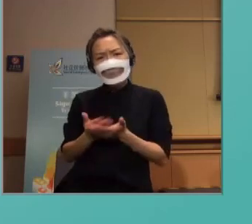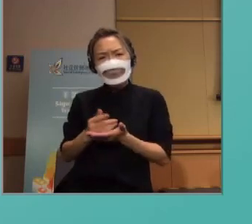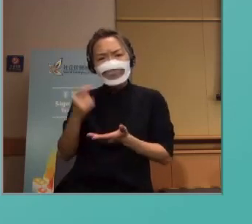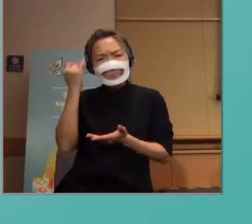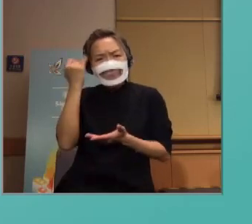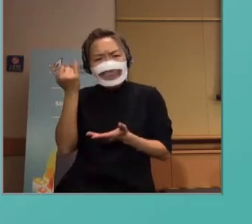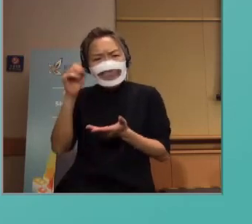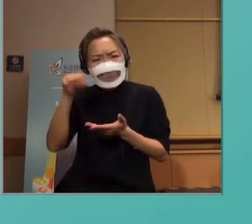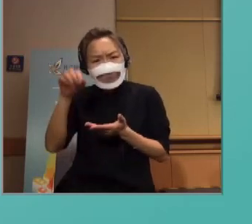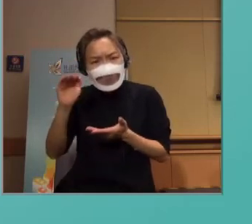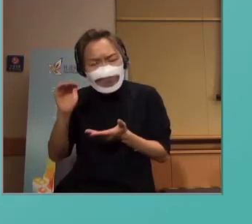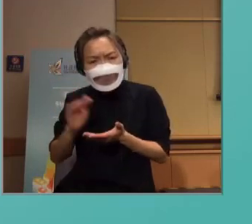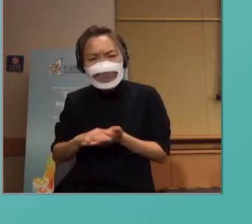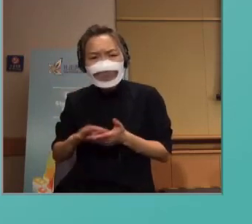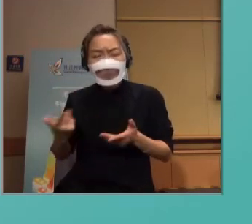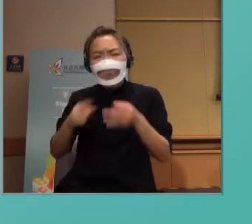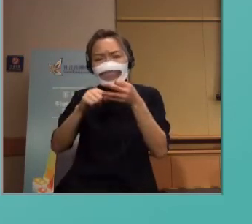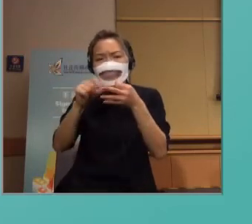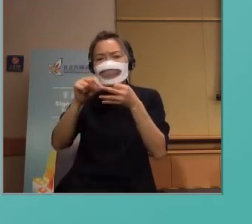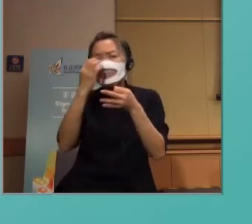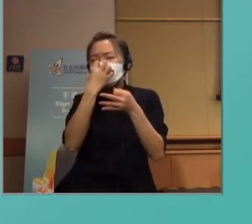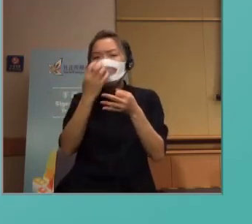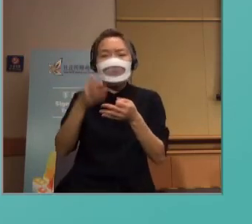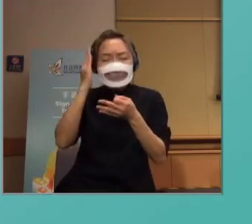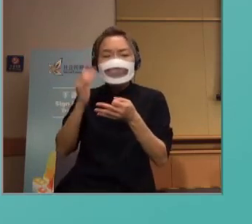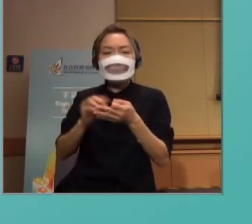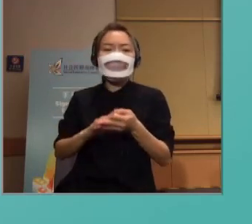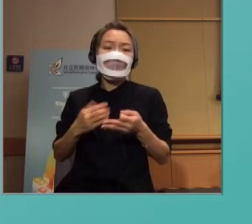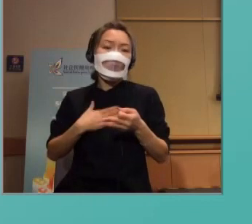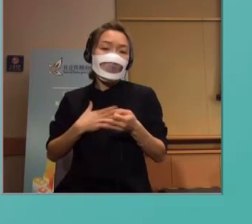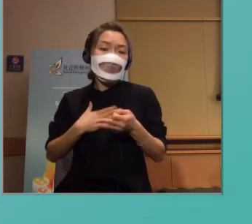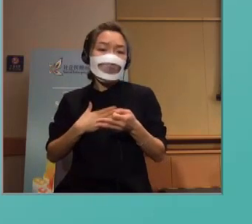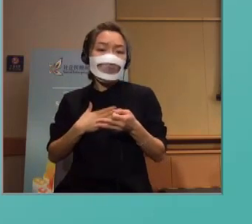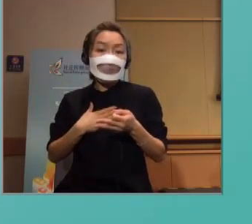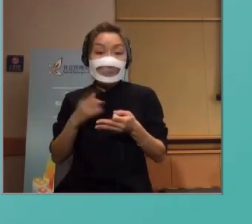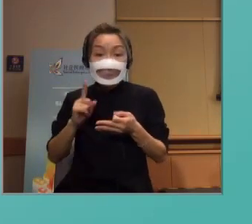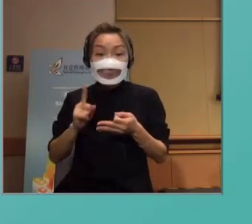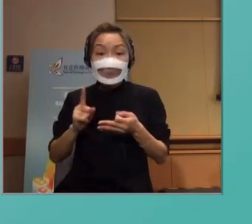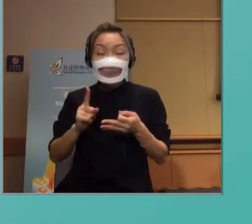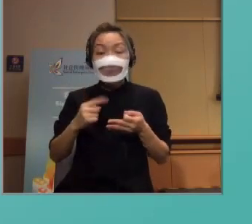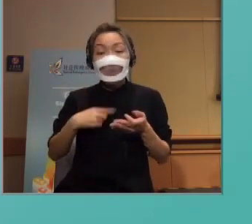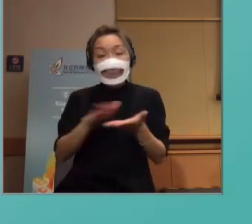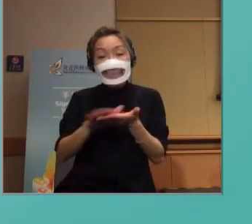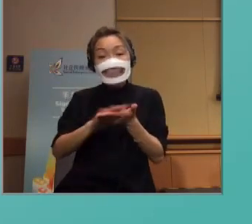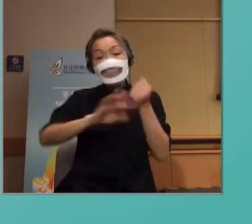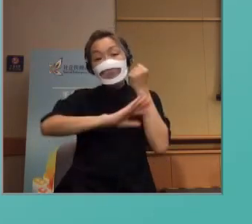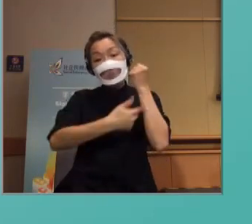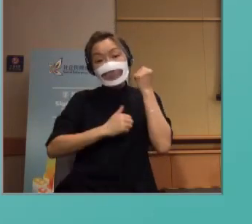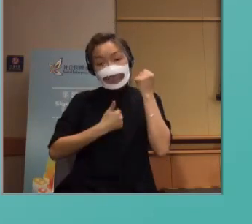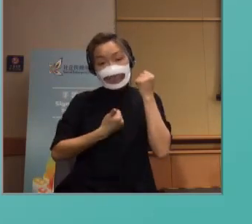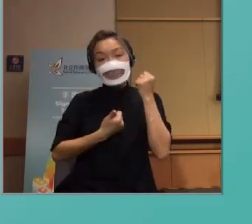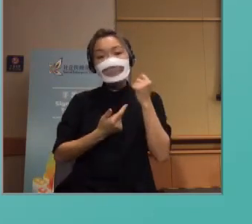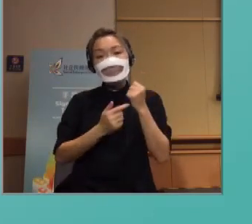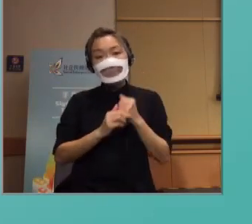familiar with myself, I am a lawyer by training, and I have actually had the pleasure or the fortune of actually conducting Hong Kong's